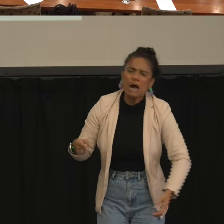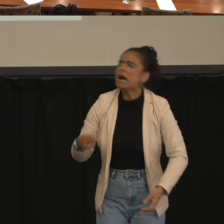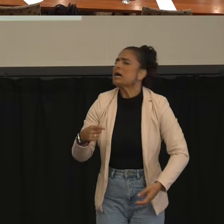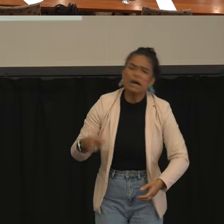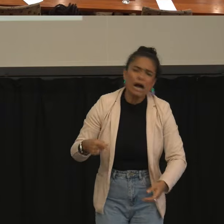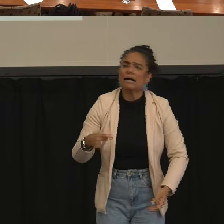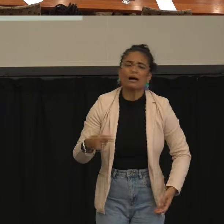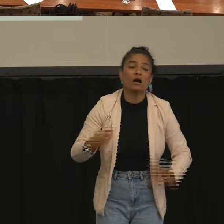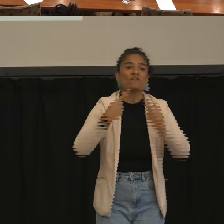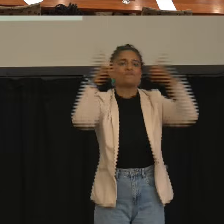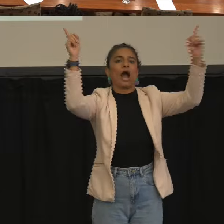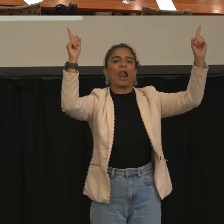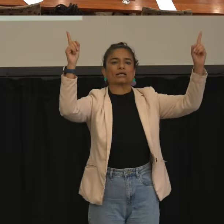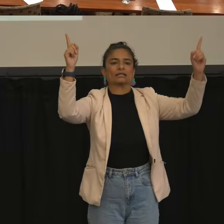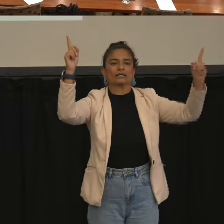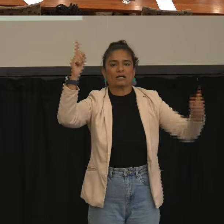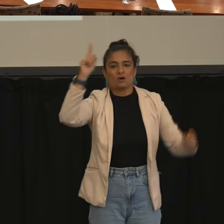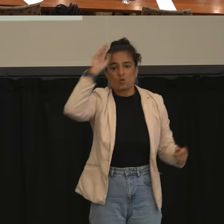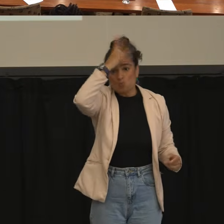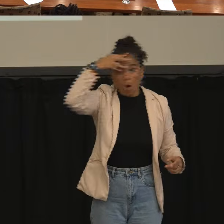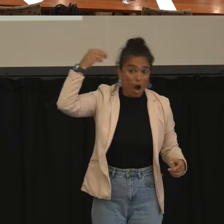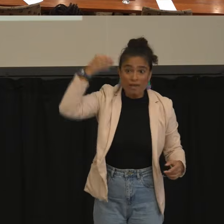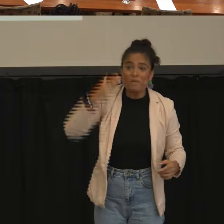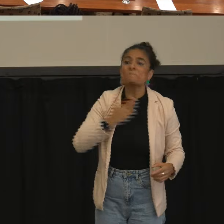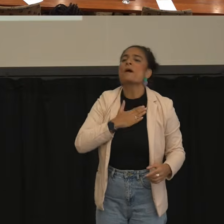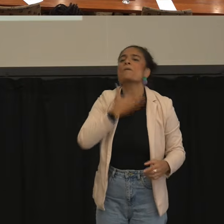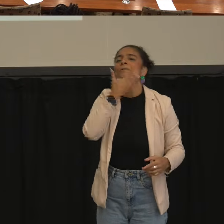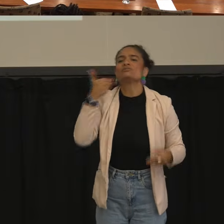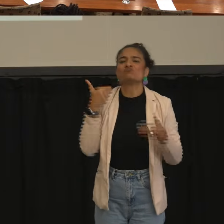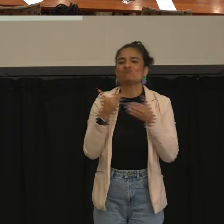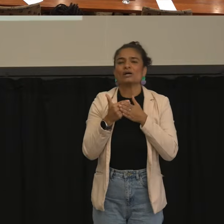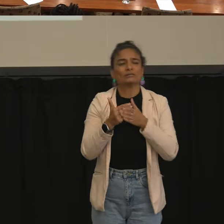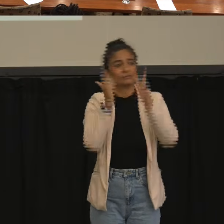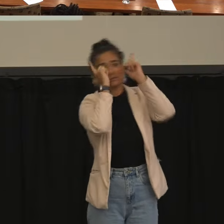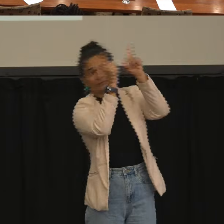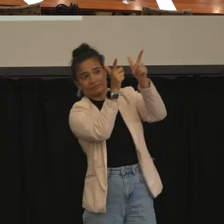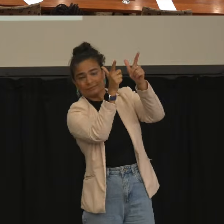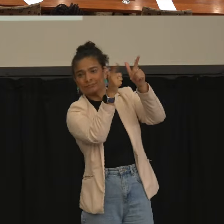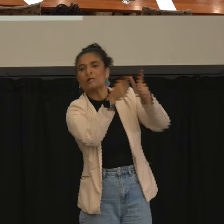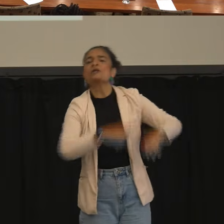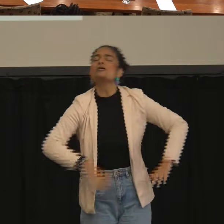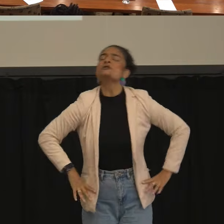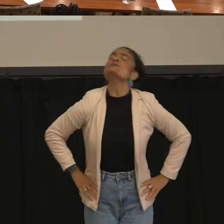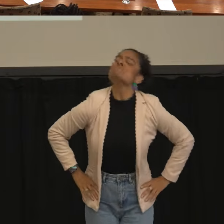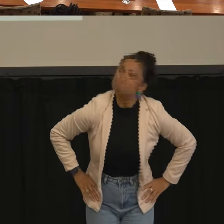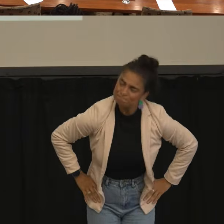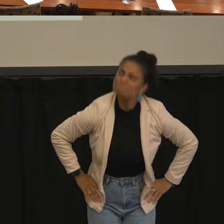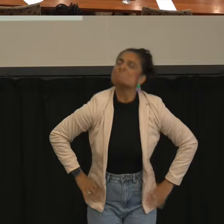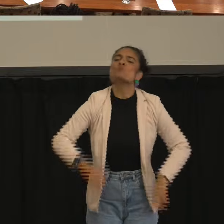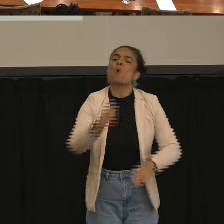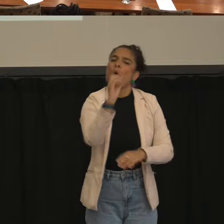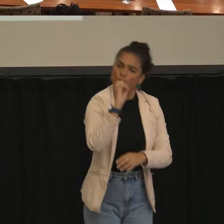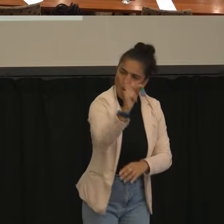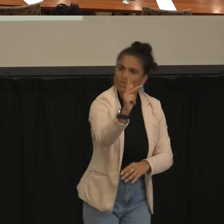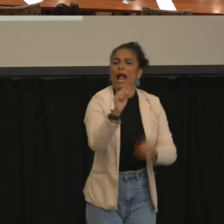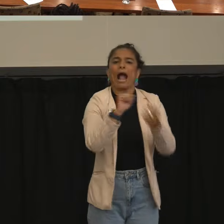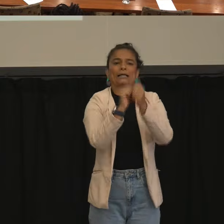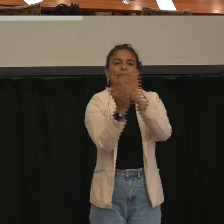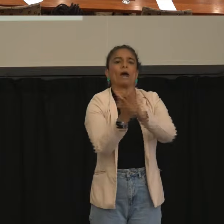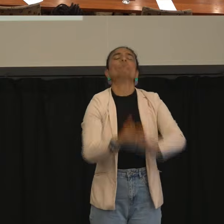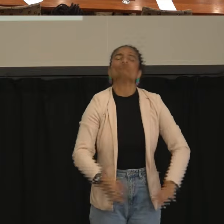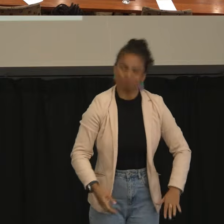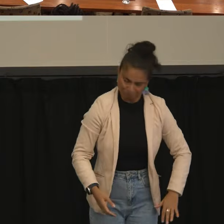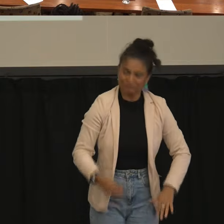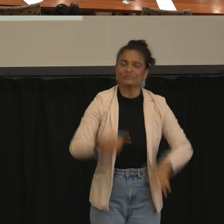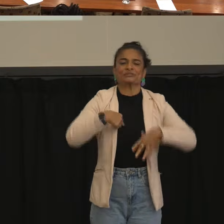lot of companies said, you have too much, we don't have enough memory. And finally, Juan, my best friend, he said,